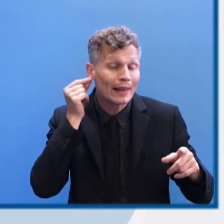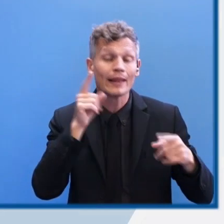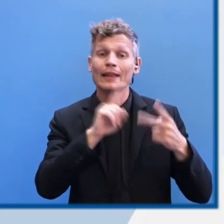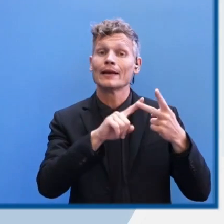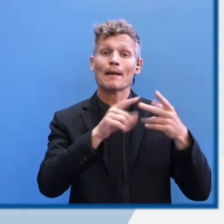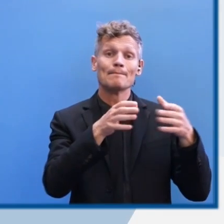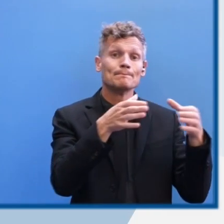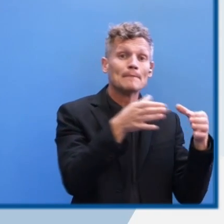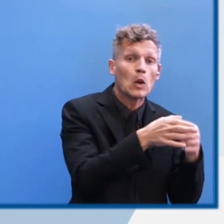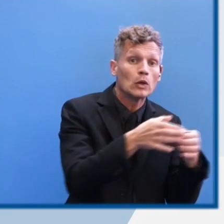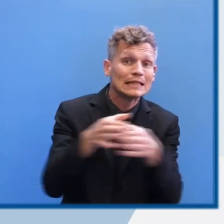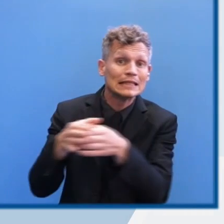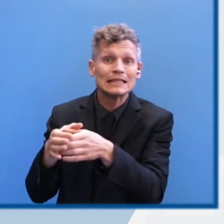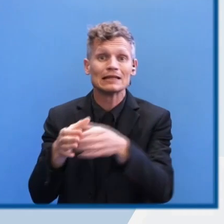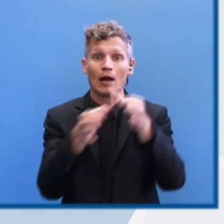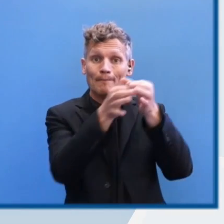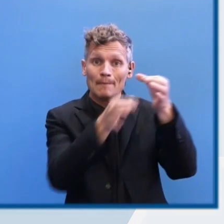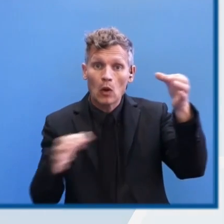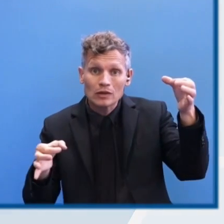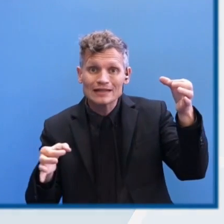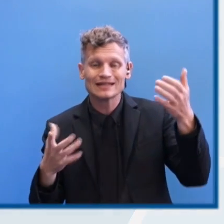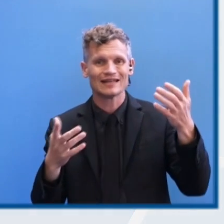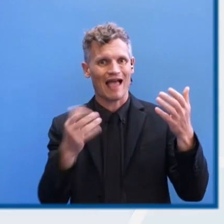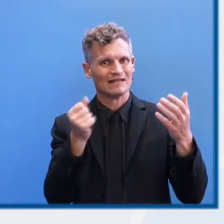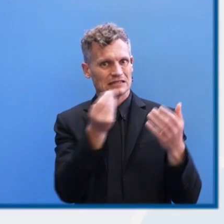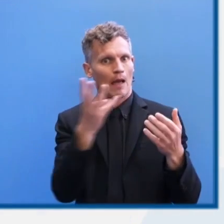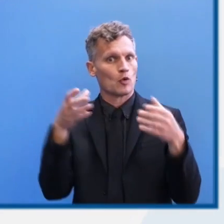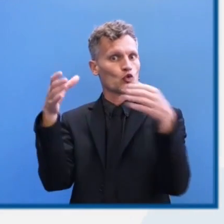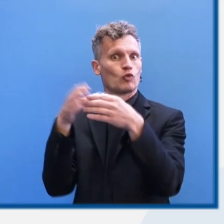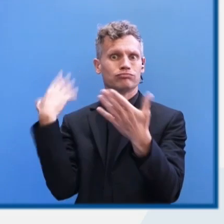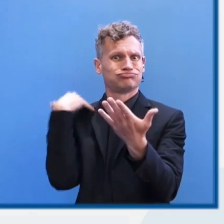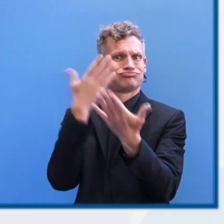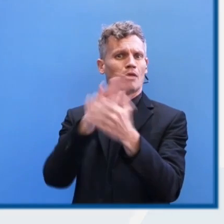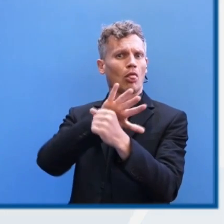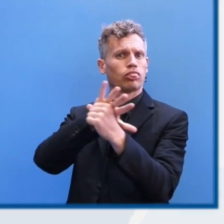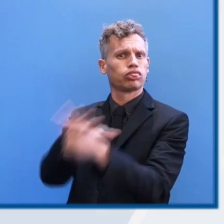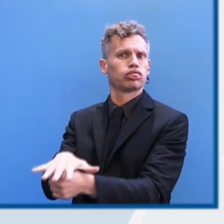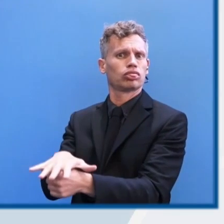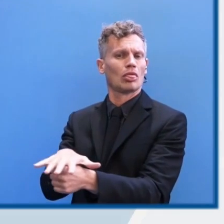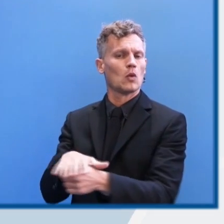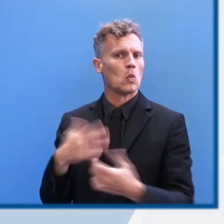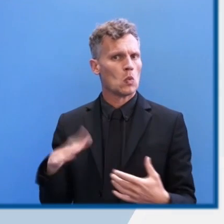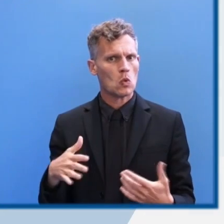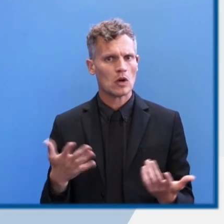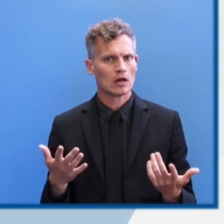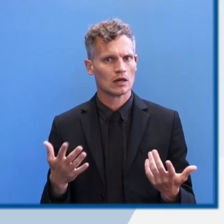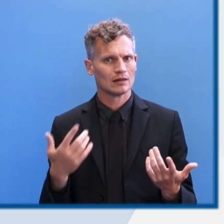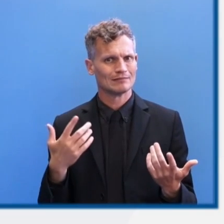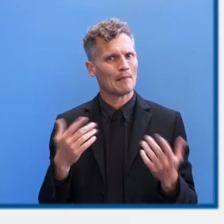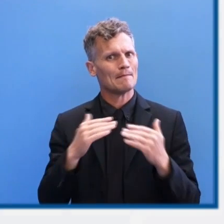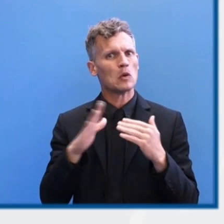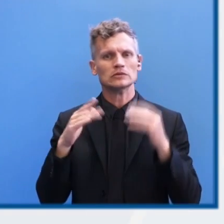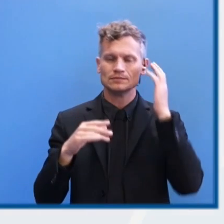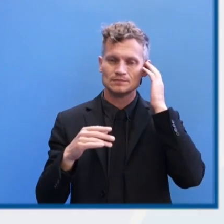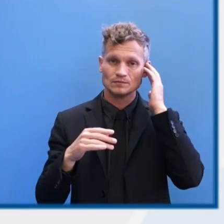are completely out of the process which decides their fate. What will be primarily